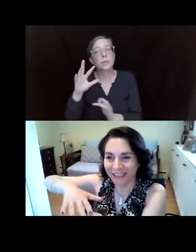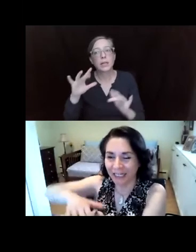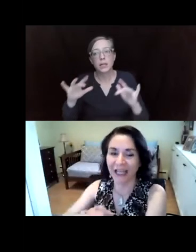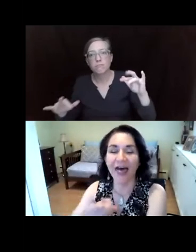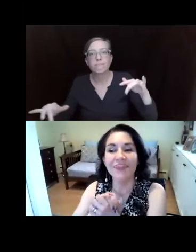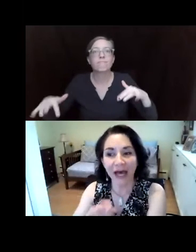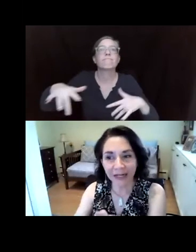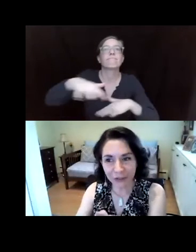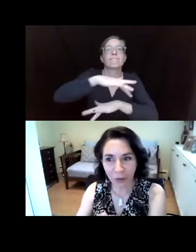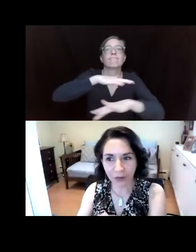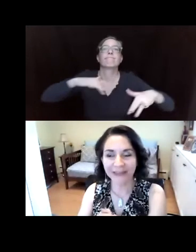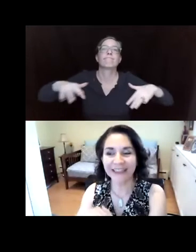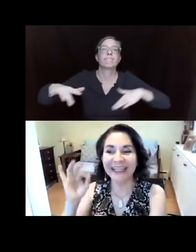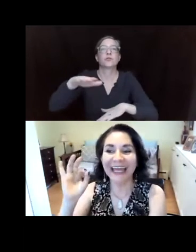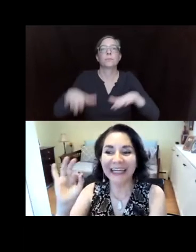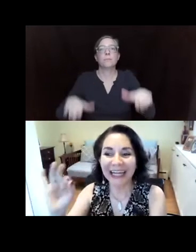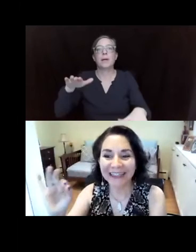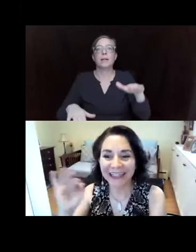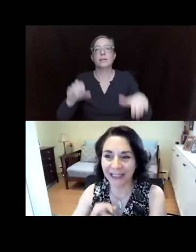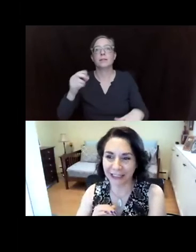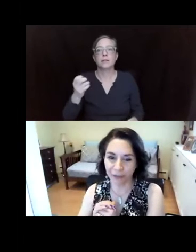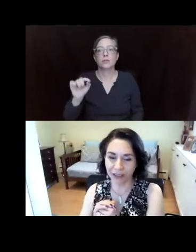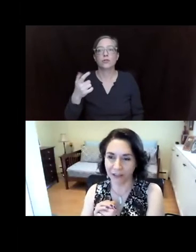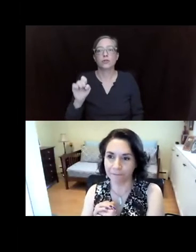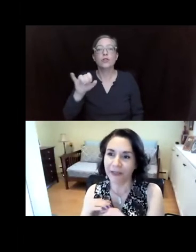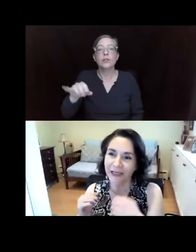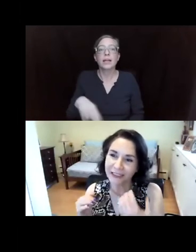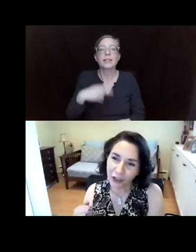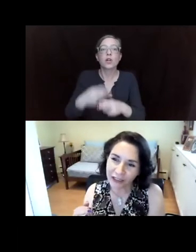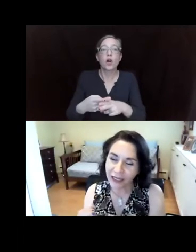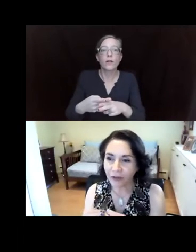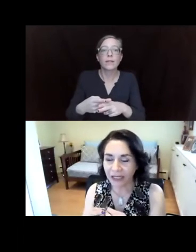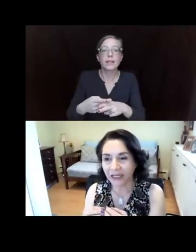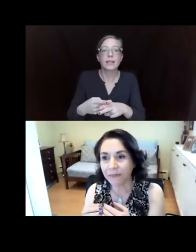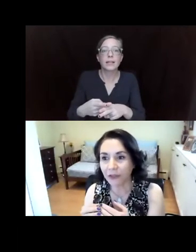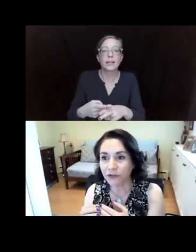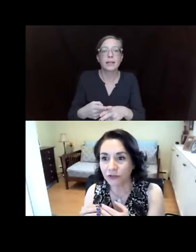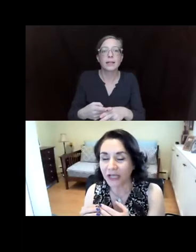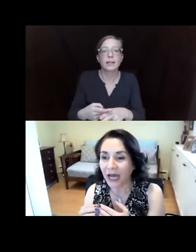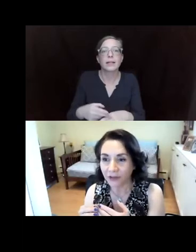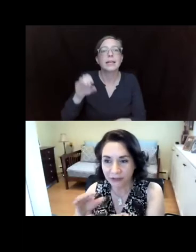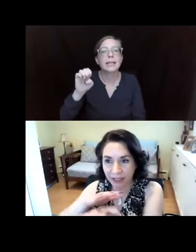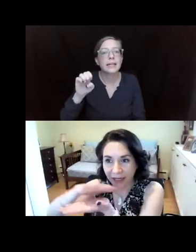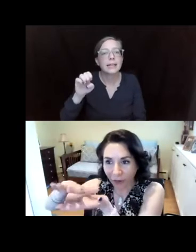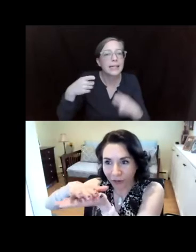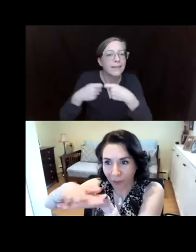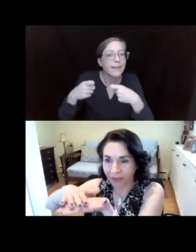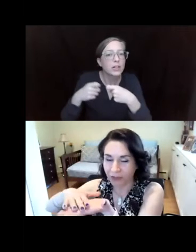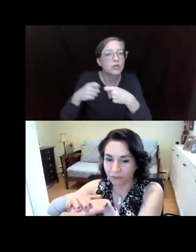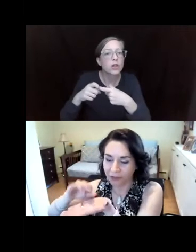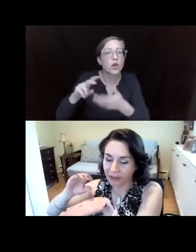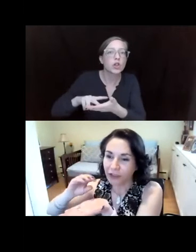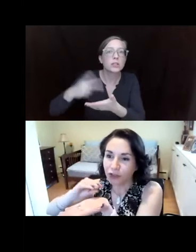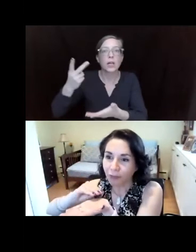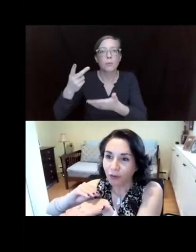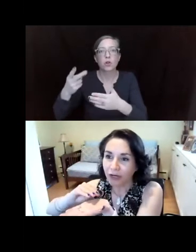the charge. That is called the electrical double layer. It's called the double layer because those ions that are on top of the